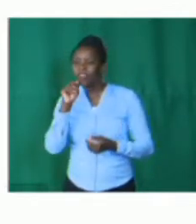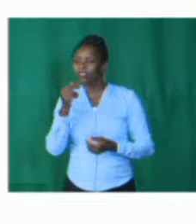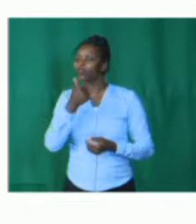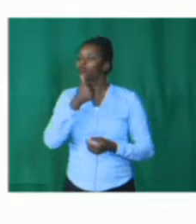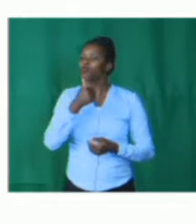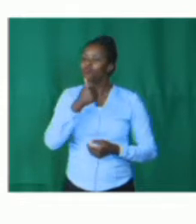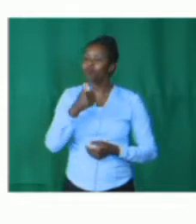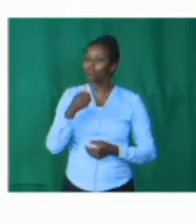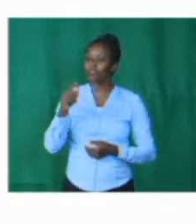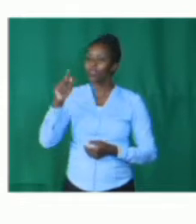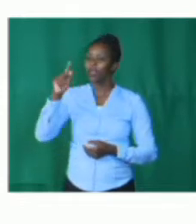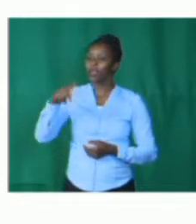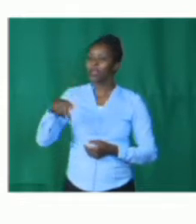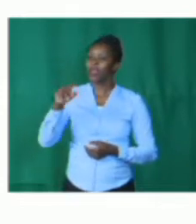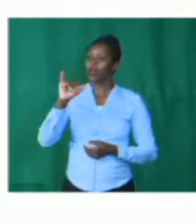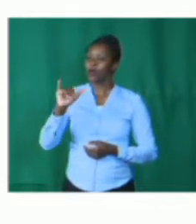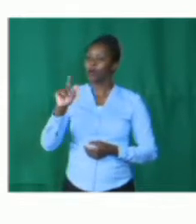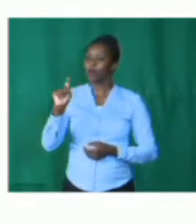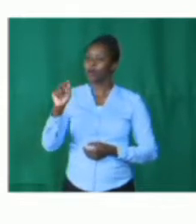Pythagoras rule.